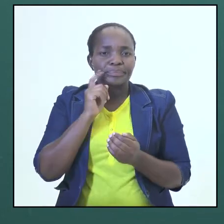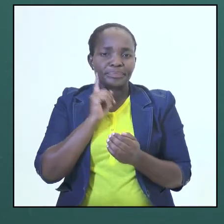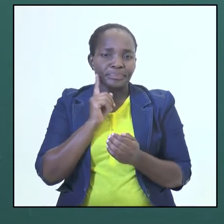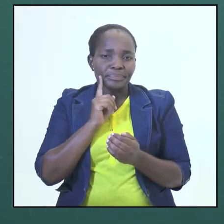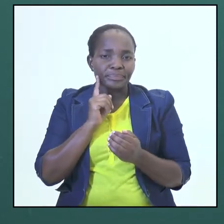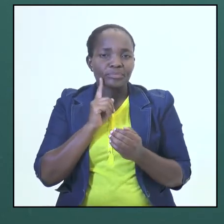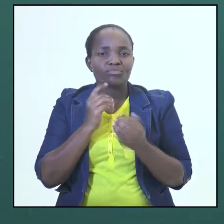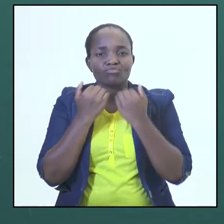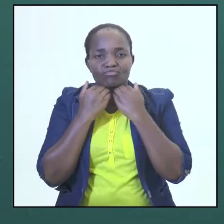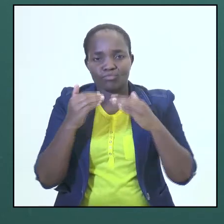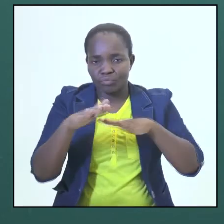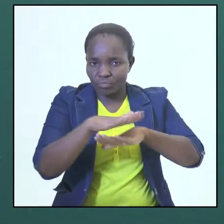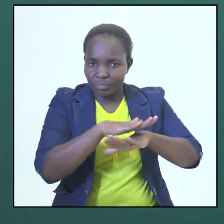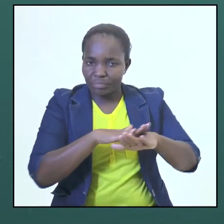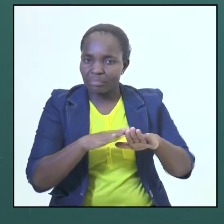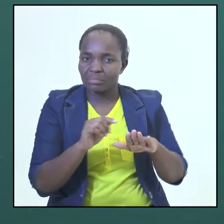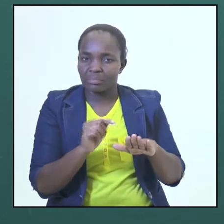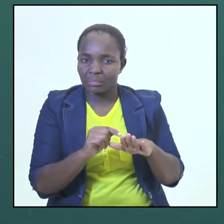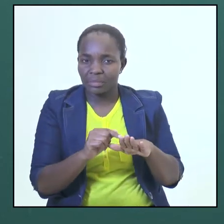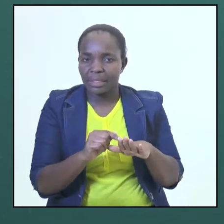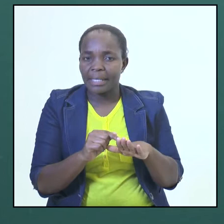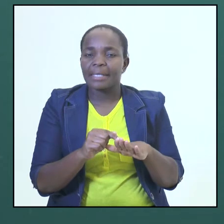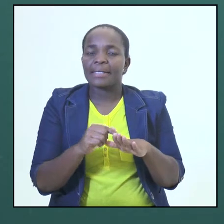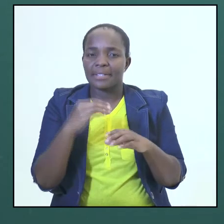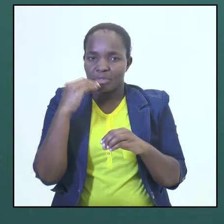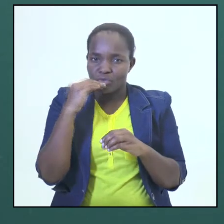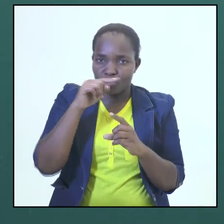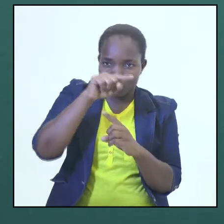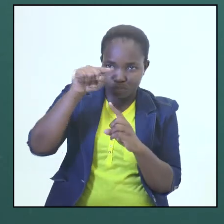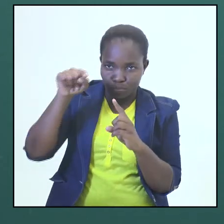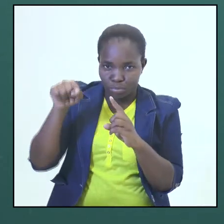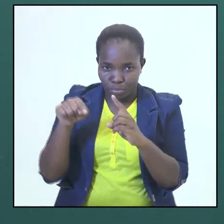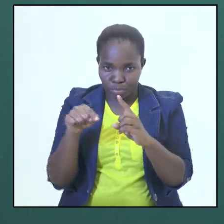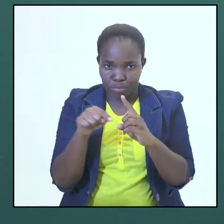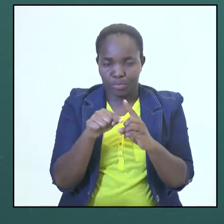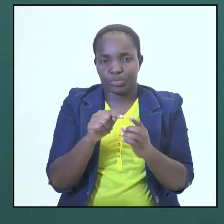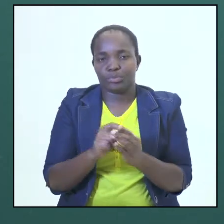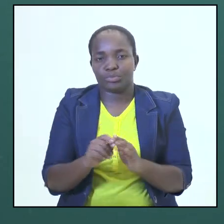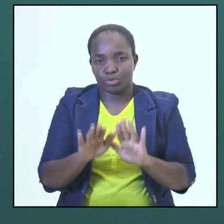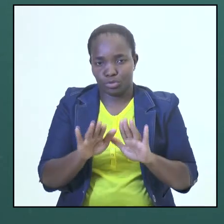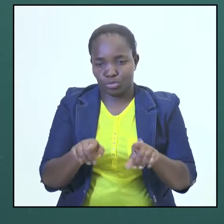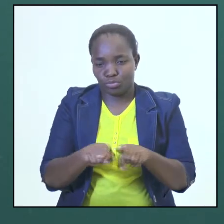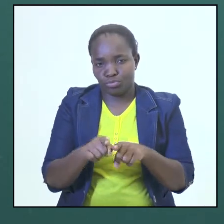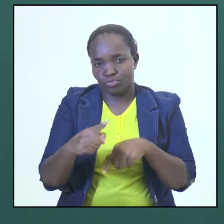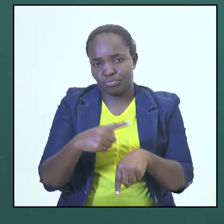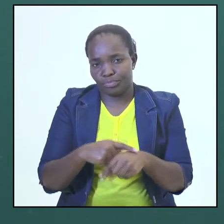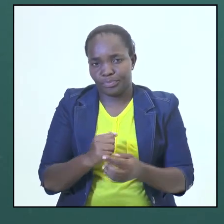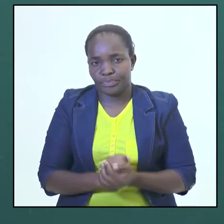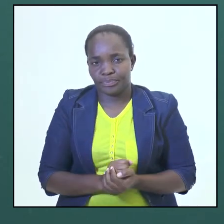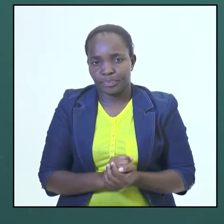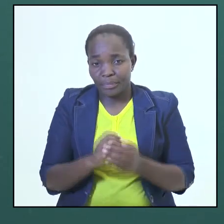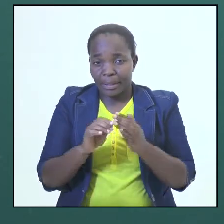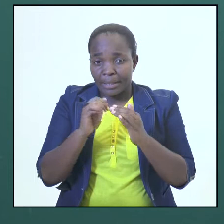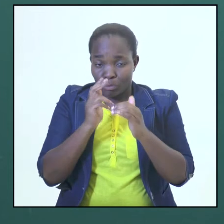area, maintain food chains, food webs, and the entire ecosystem, improve